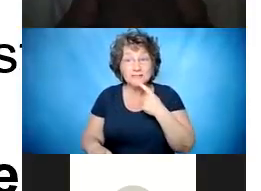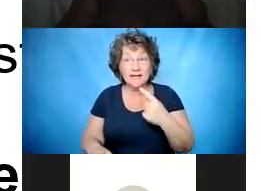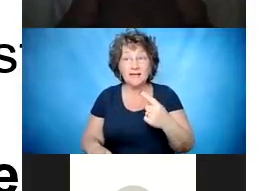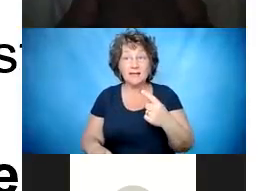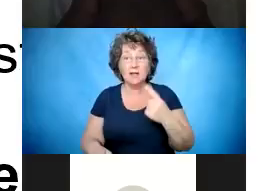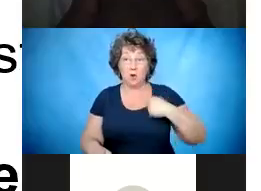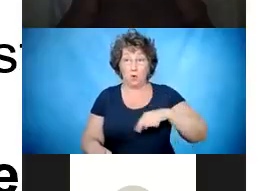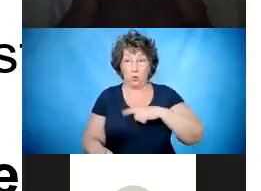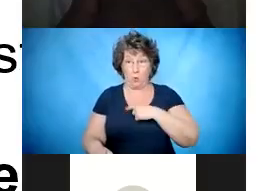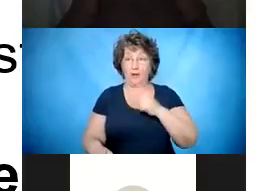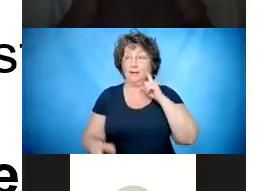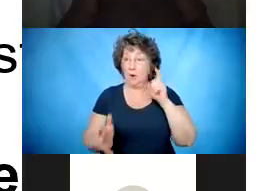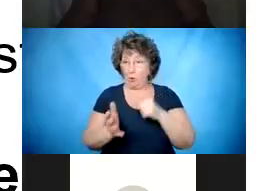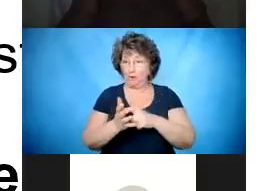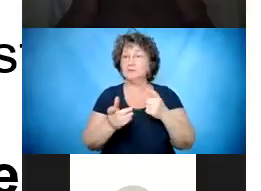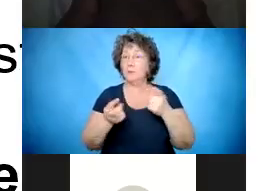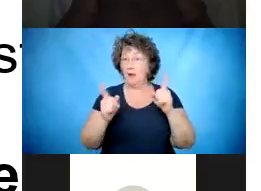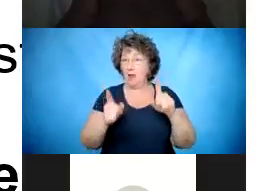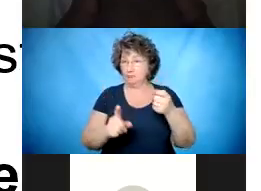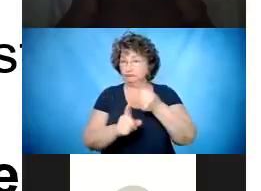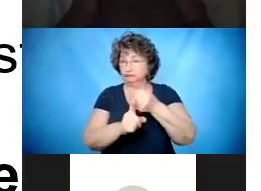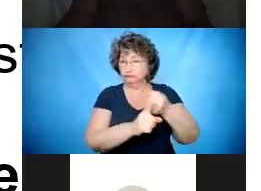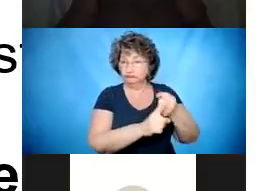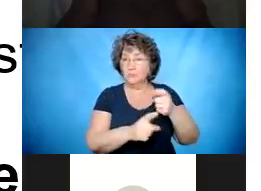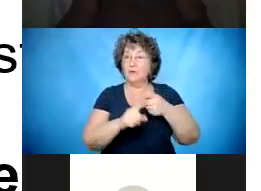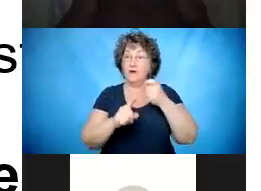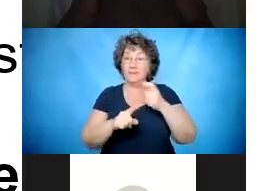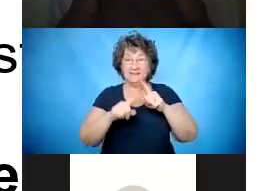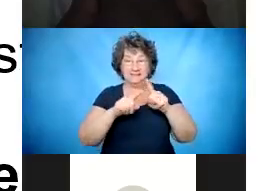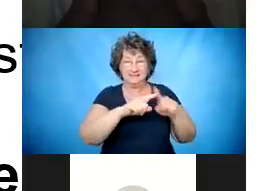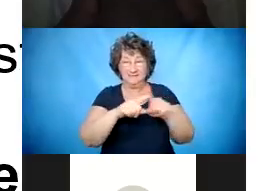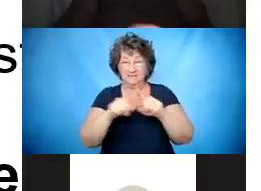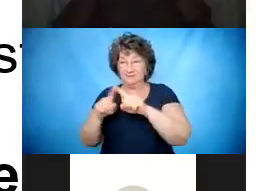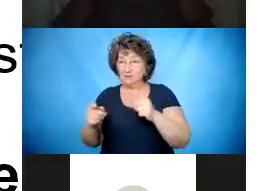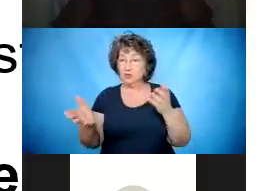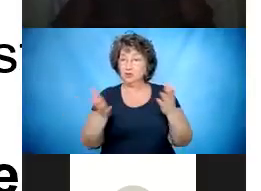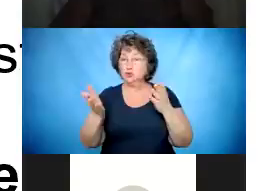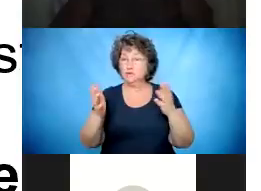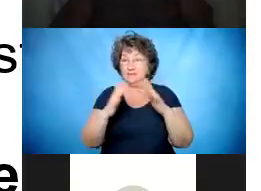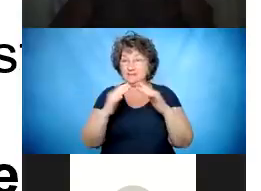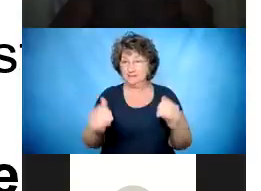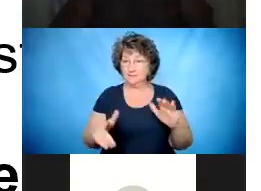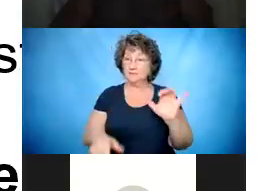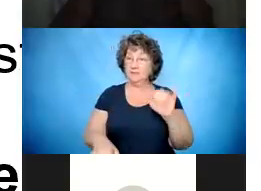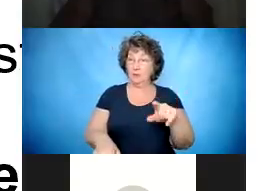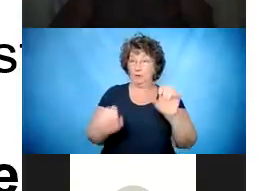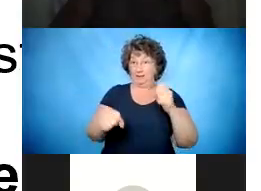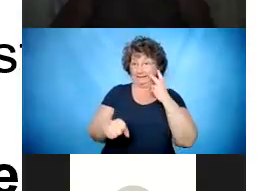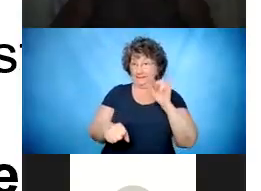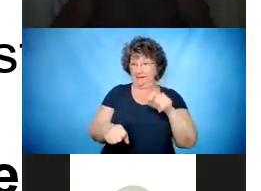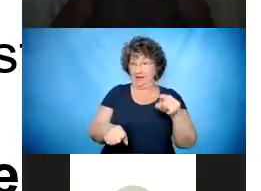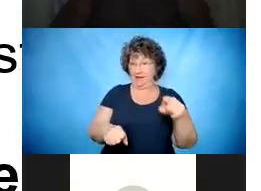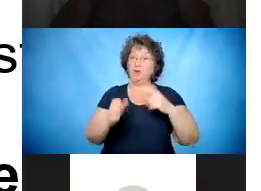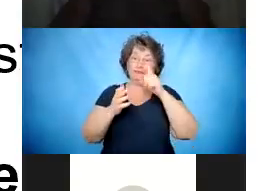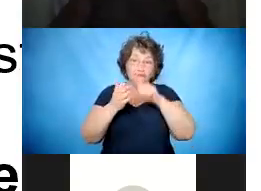the repercussions of this in the different systems, right? Different service systems. As we can see here, research